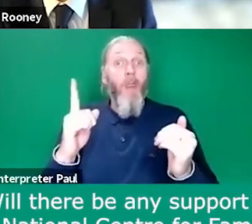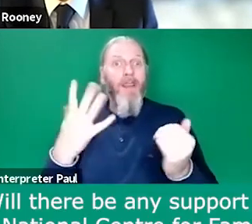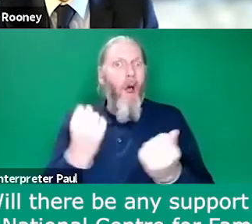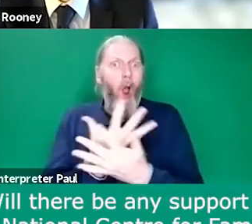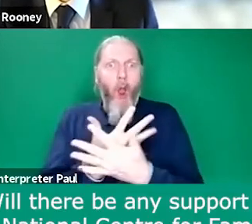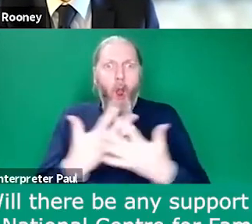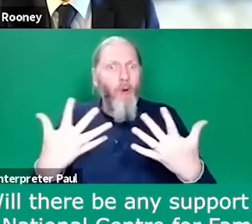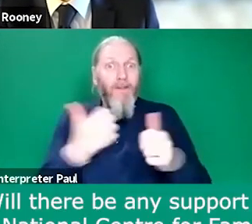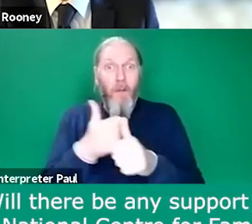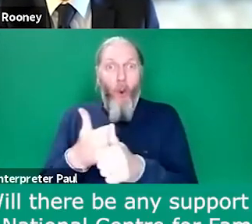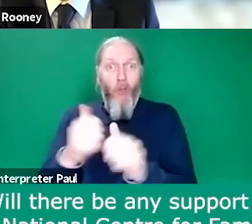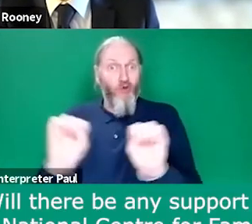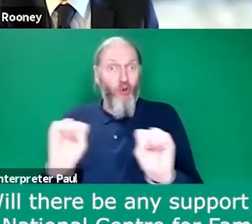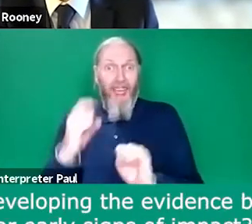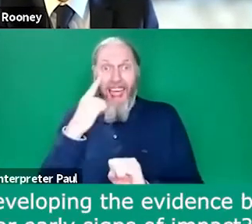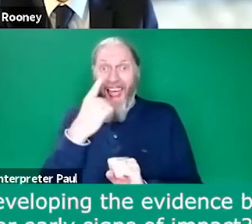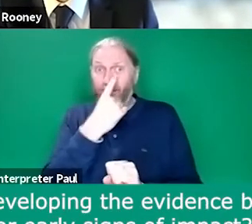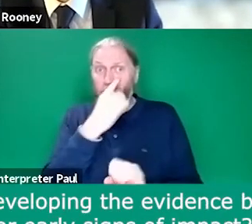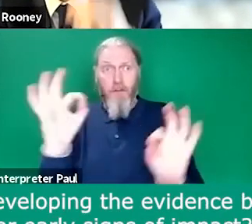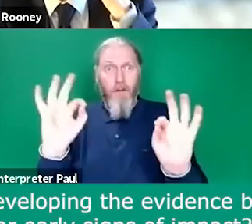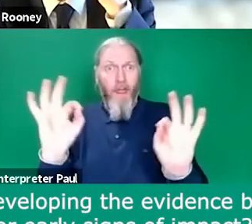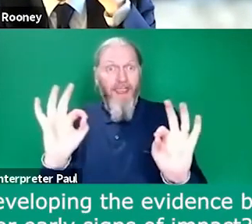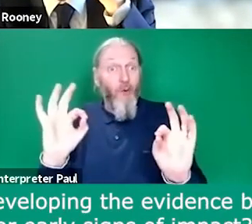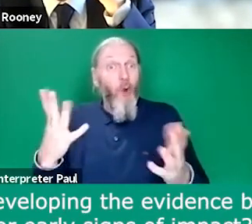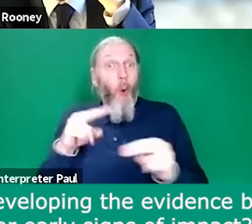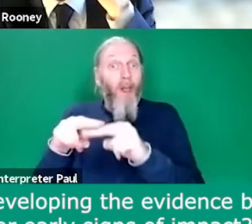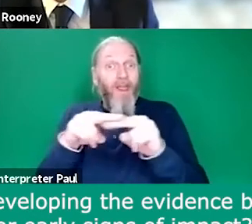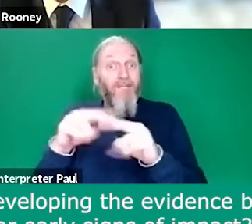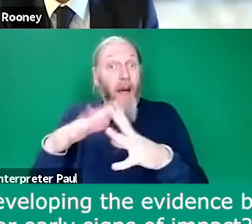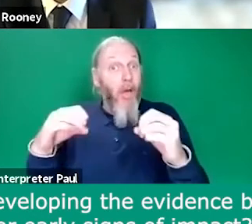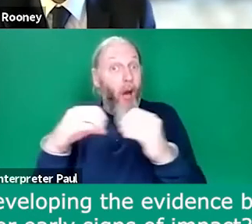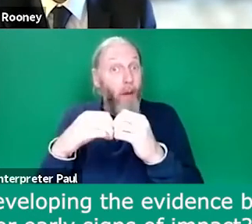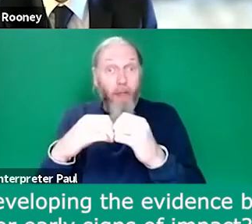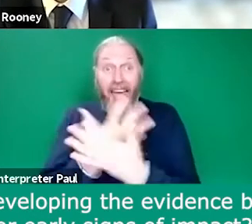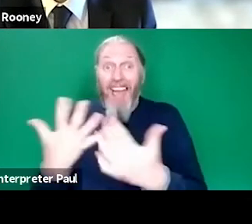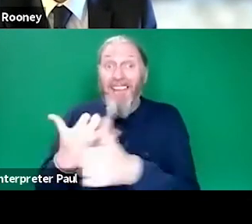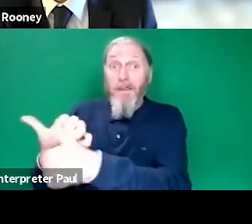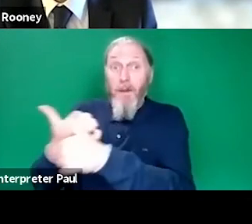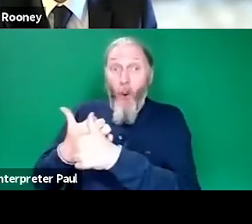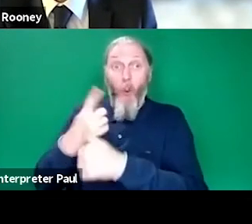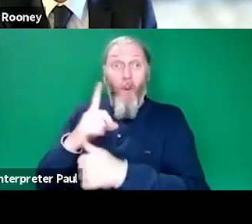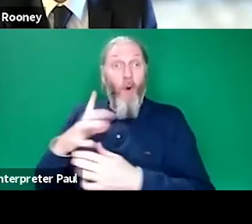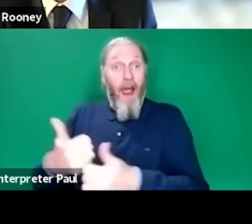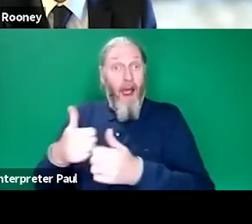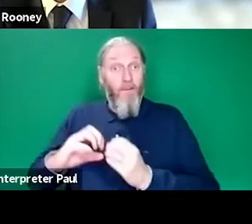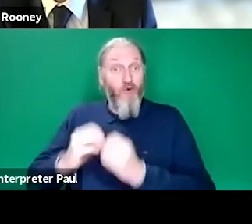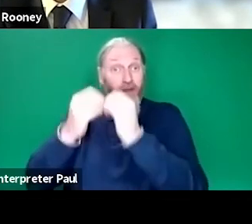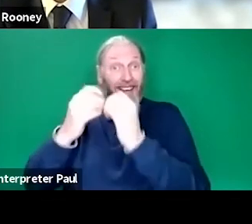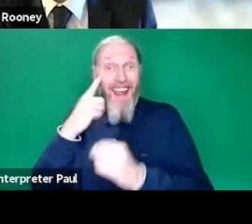be any support from the National Centre for Family Hubs for developing the evidence base where early signs of impact are good?